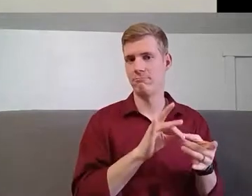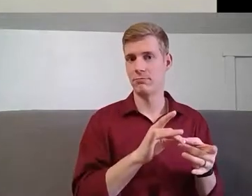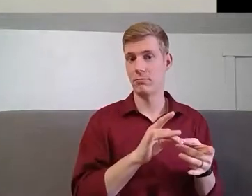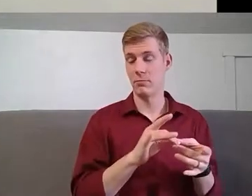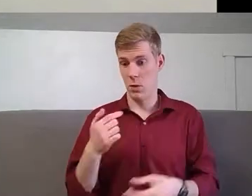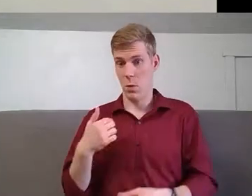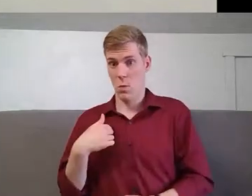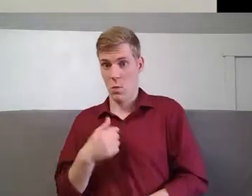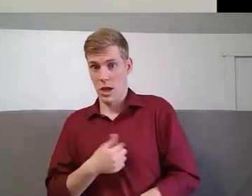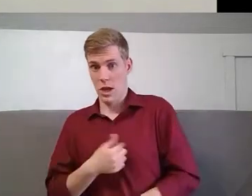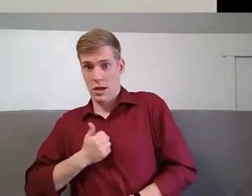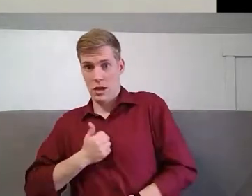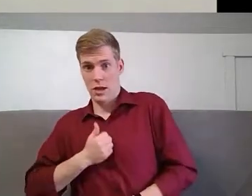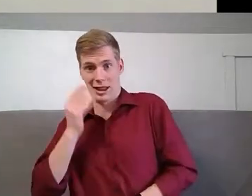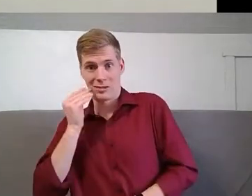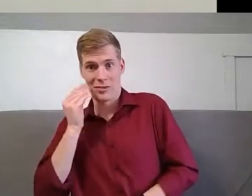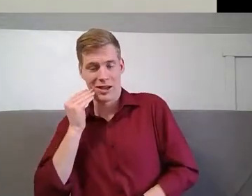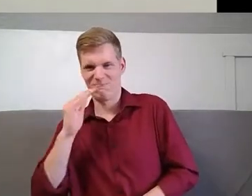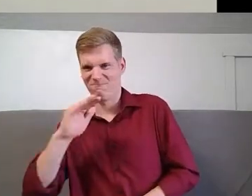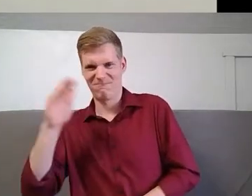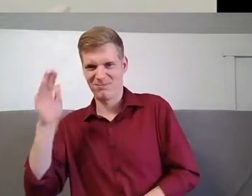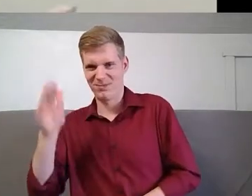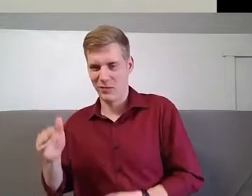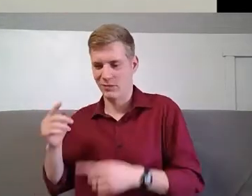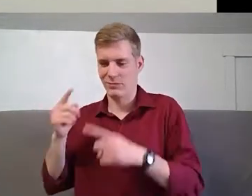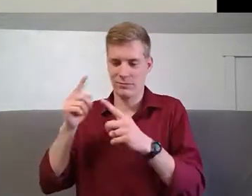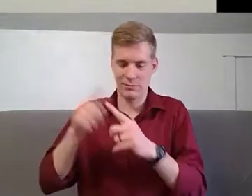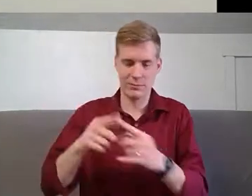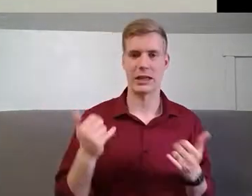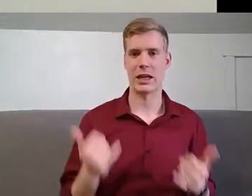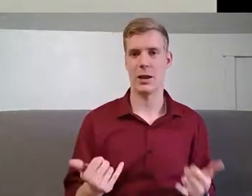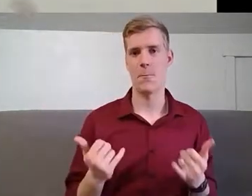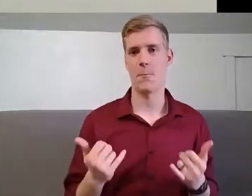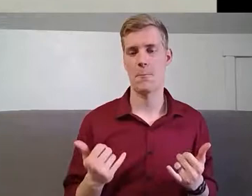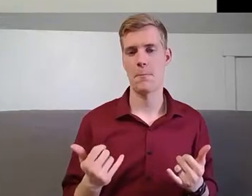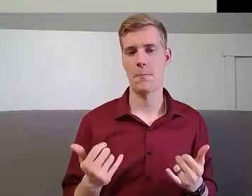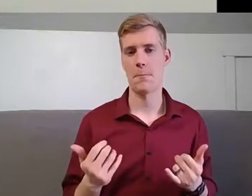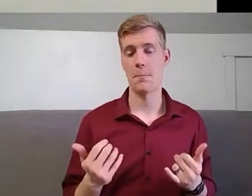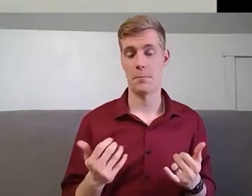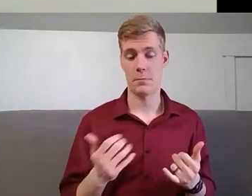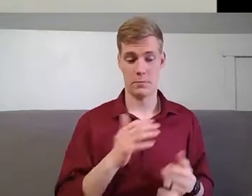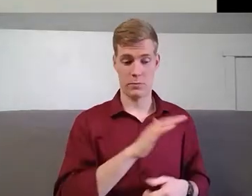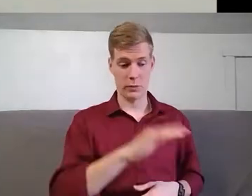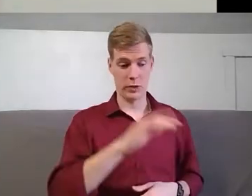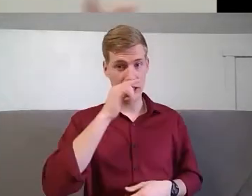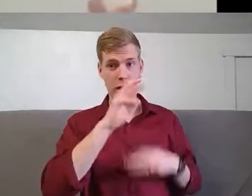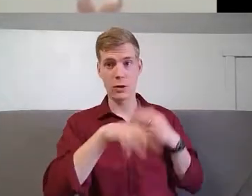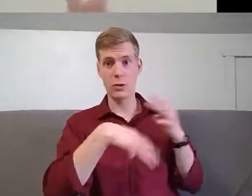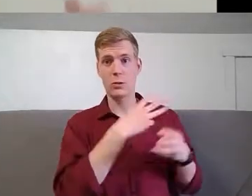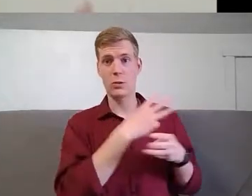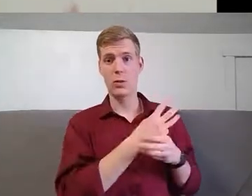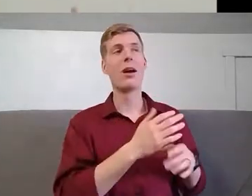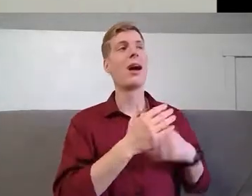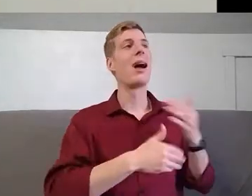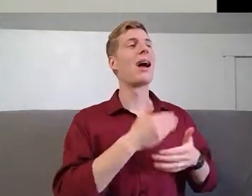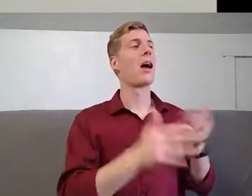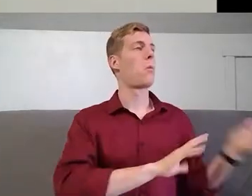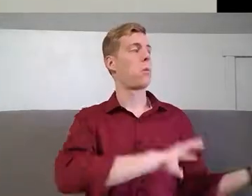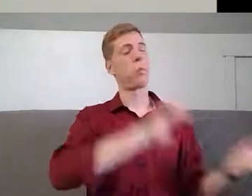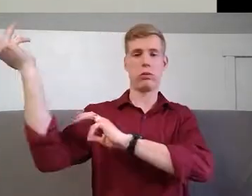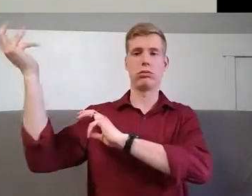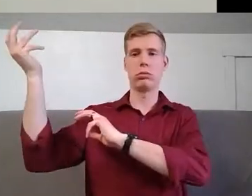never experienced until now. And their worlds have been completely shooken